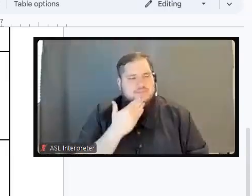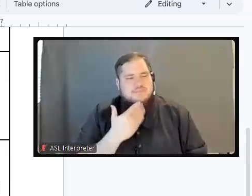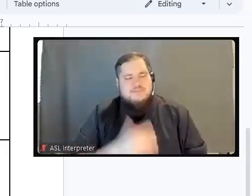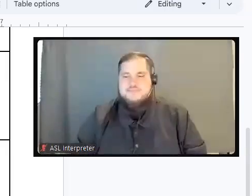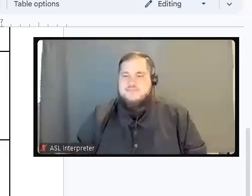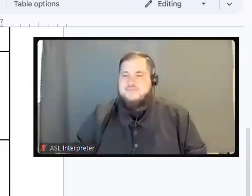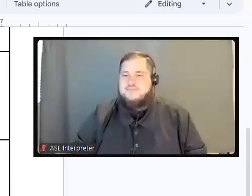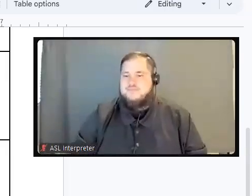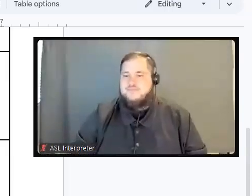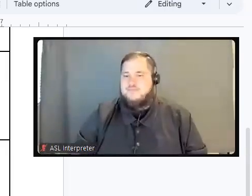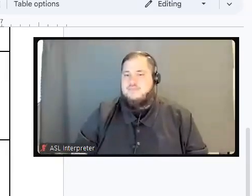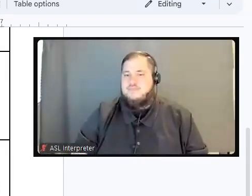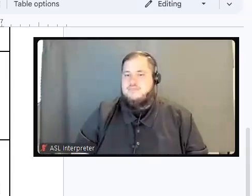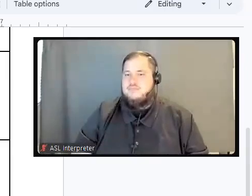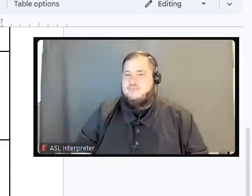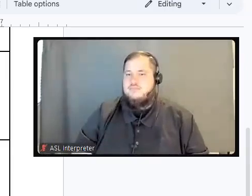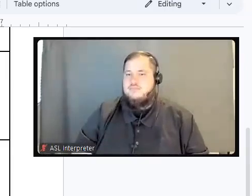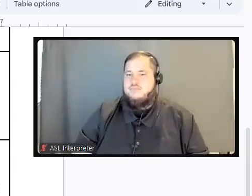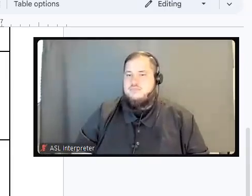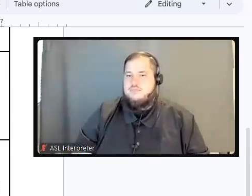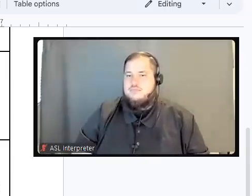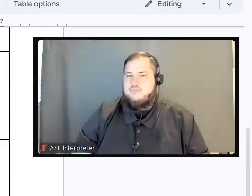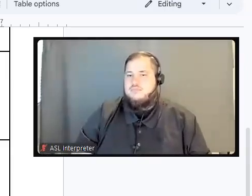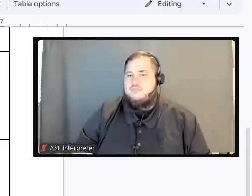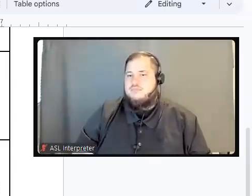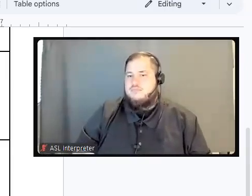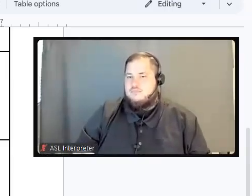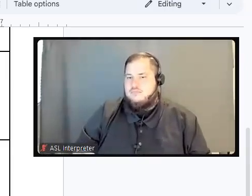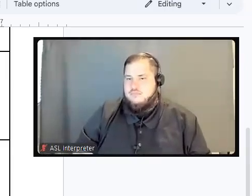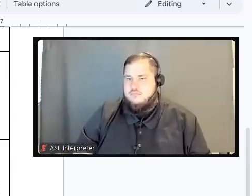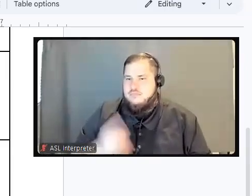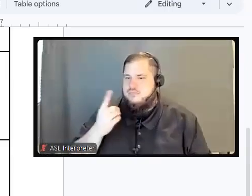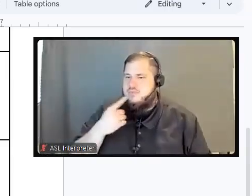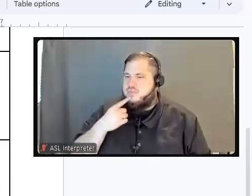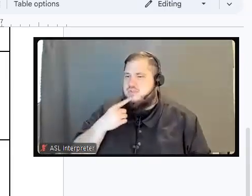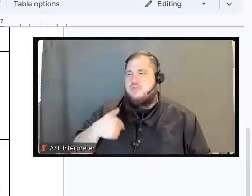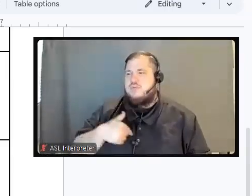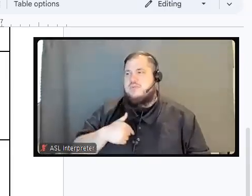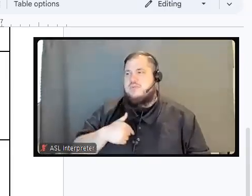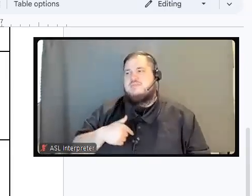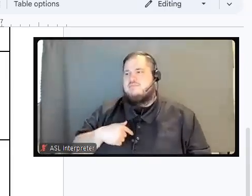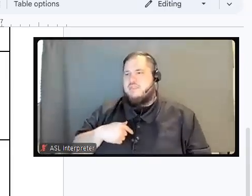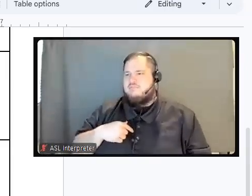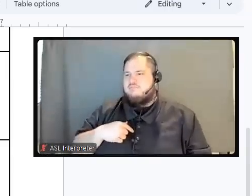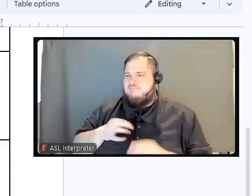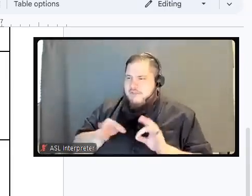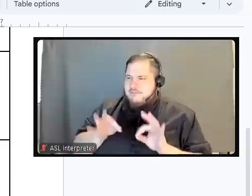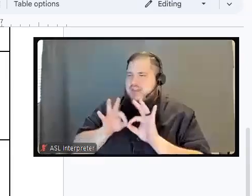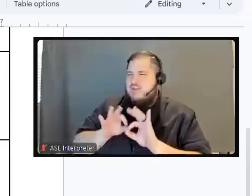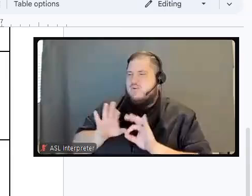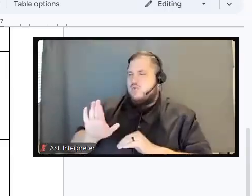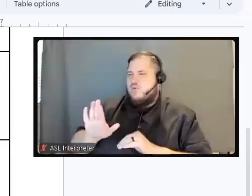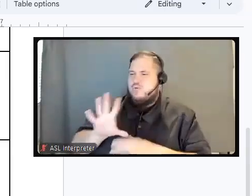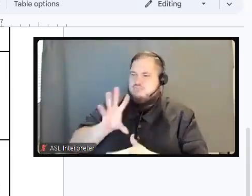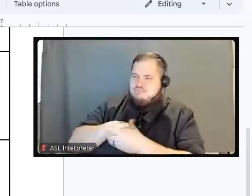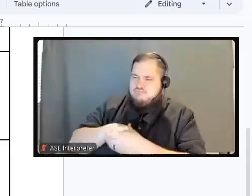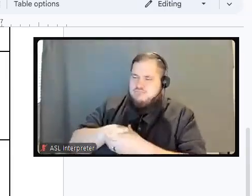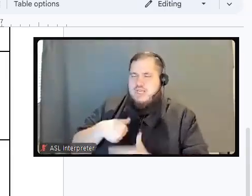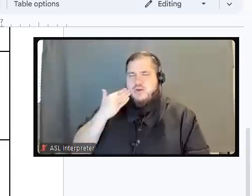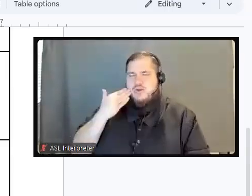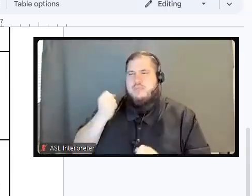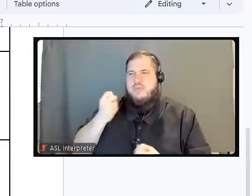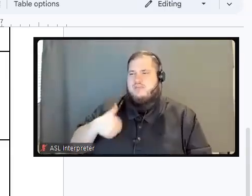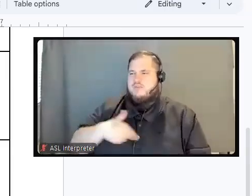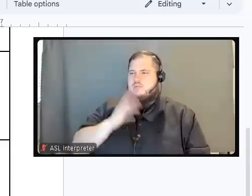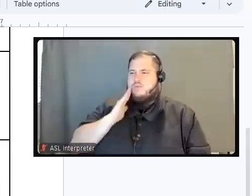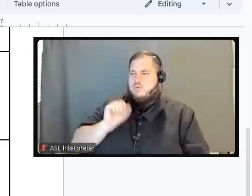Jamie, you've been such value to have on this council. And I know that many of us will continue to work with you in other capacities.